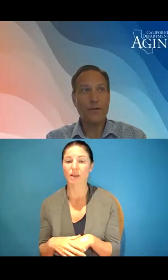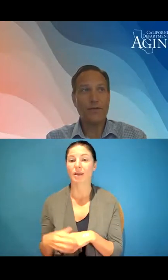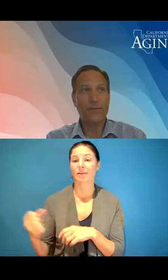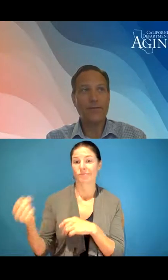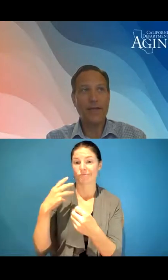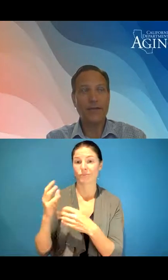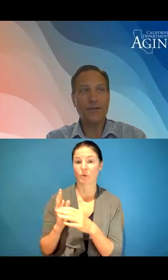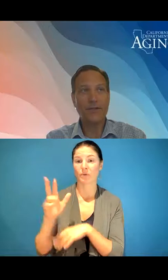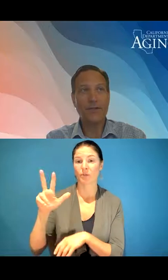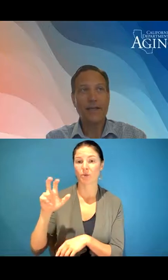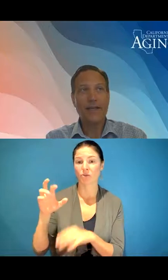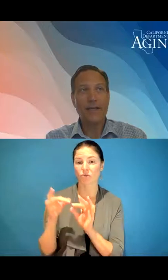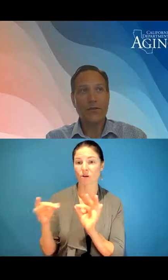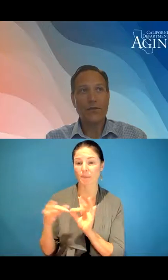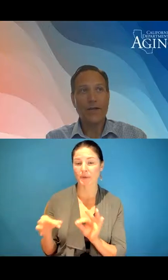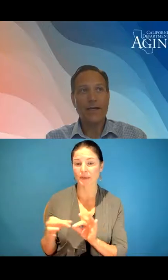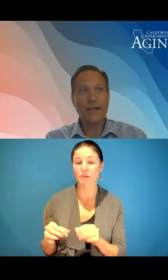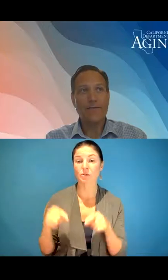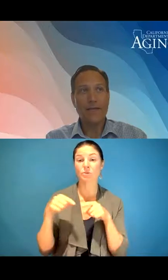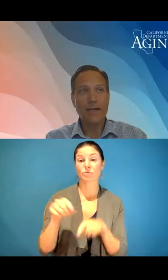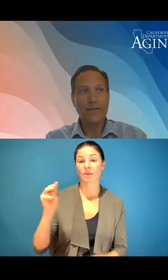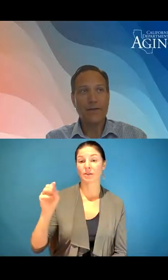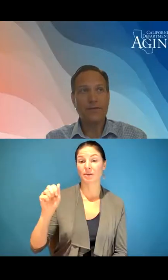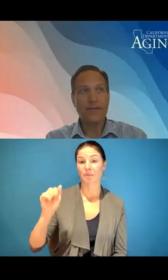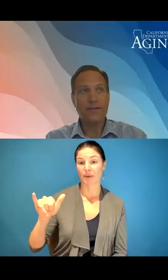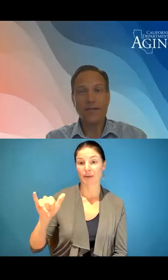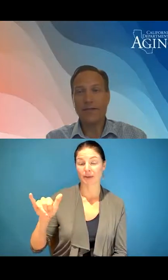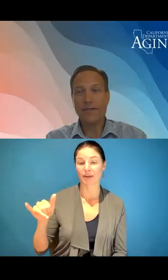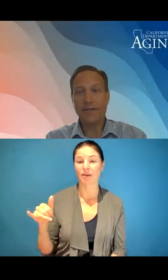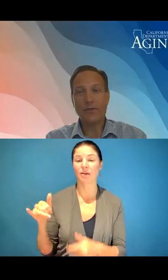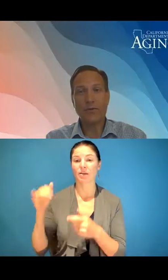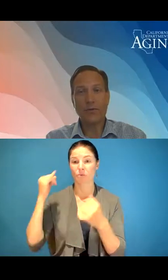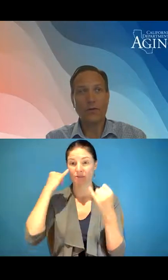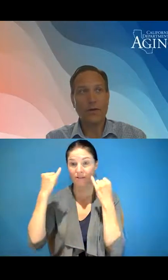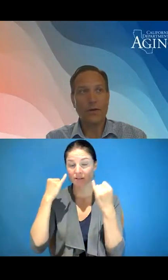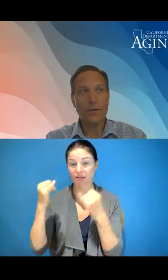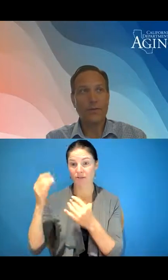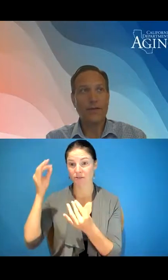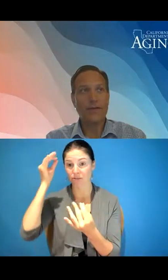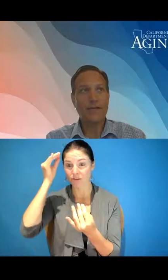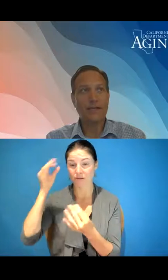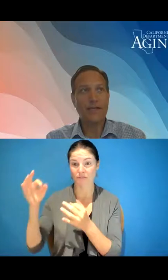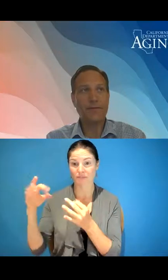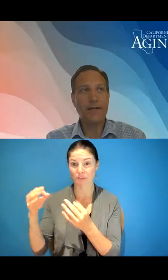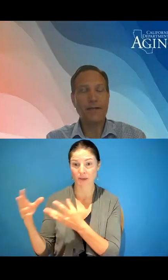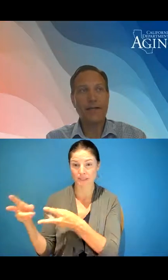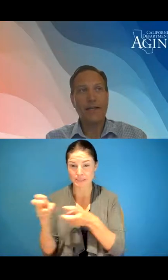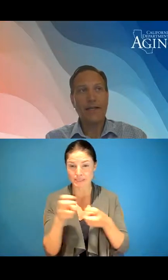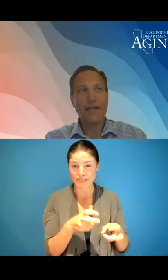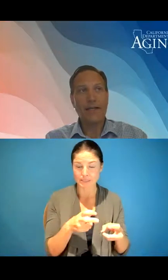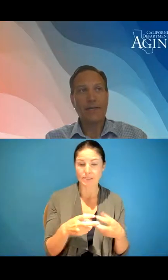worked over the month of May to incorporate many of those thoughts and ideas into our Older Americans Act state